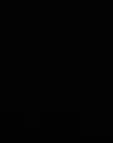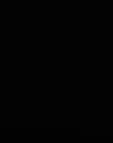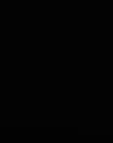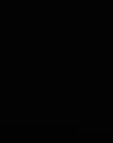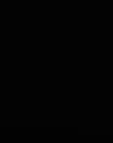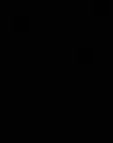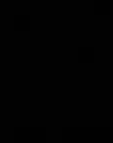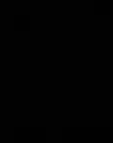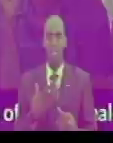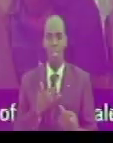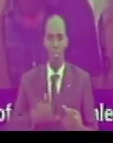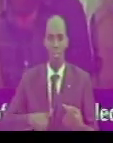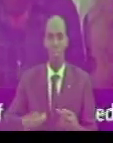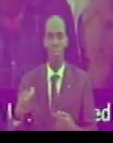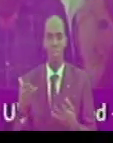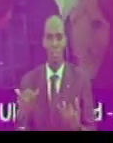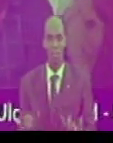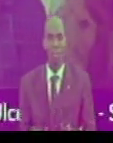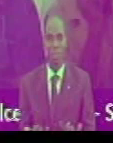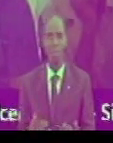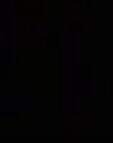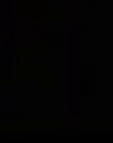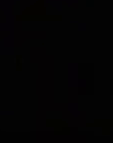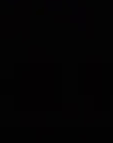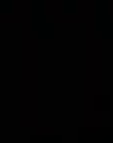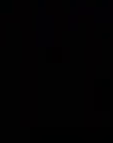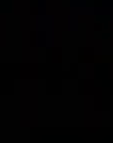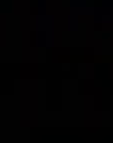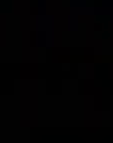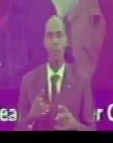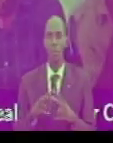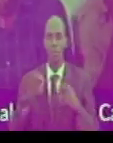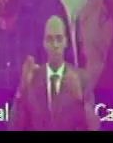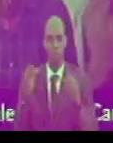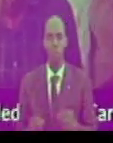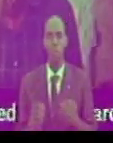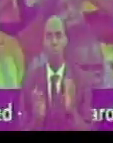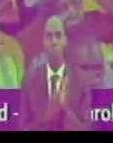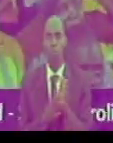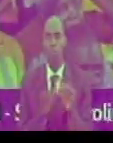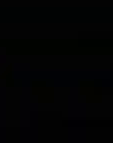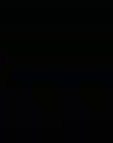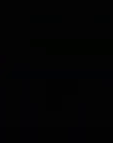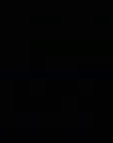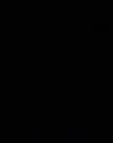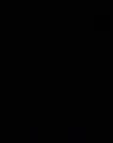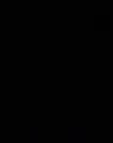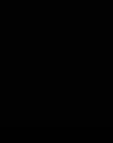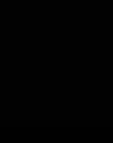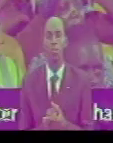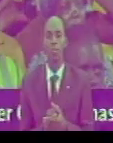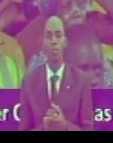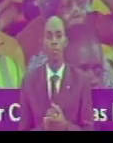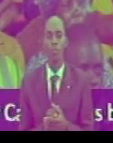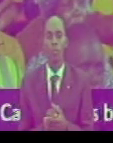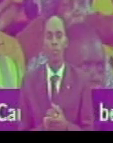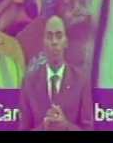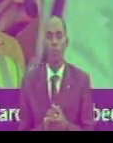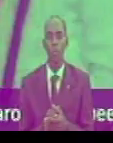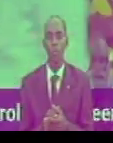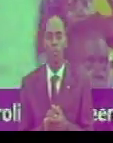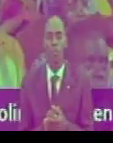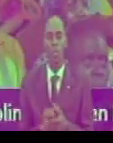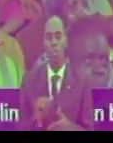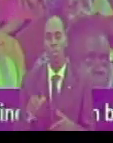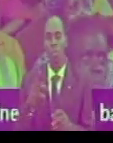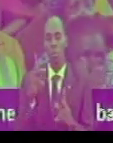Lord. And just before we return to the moderator, Rita Elumelu wrote on the GS official Facebook page, mega